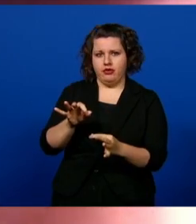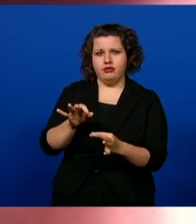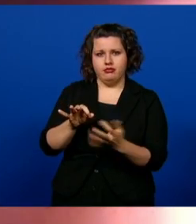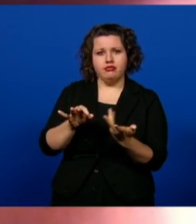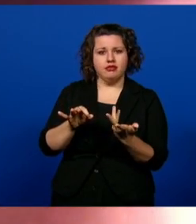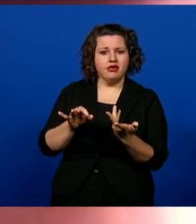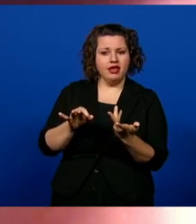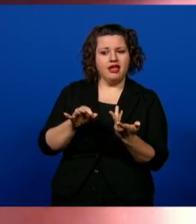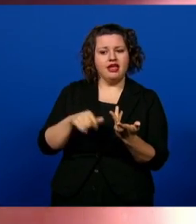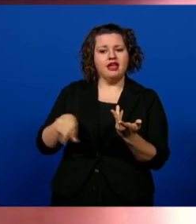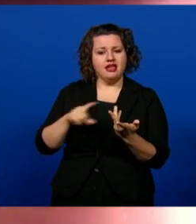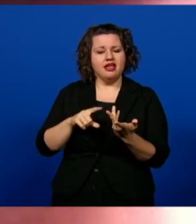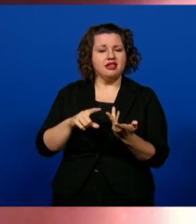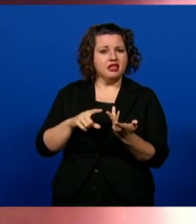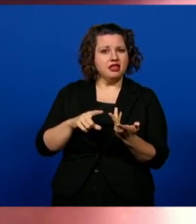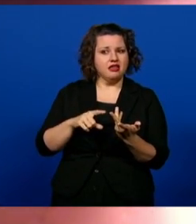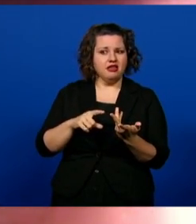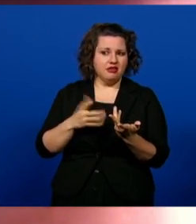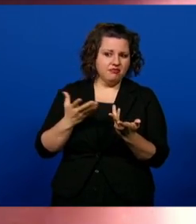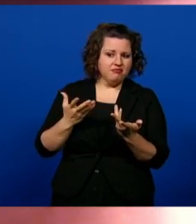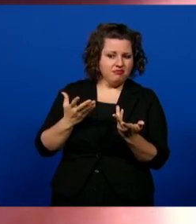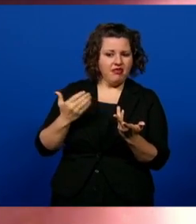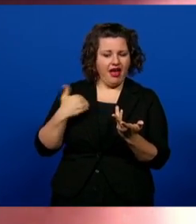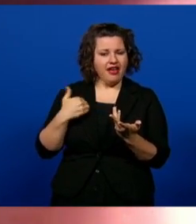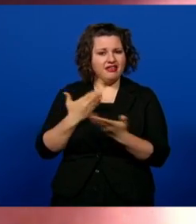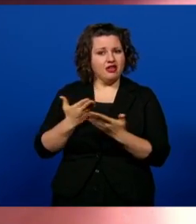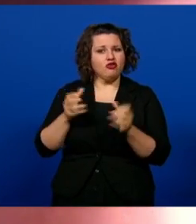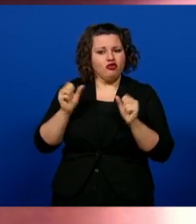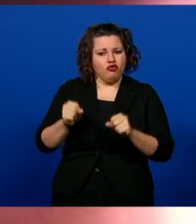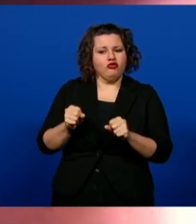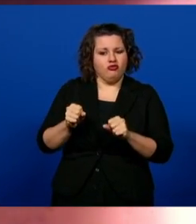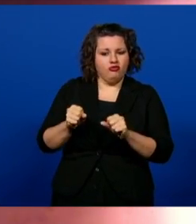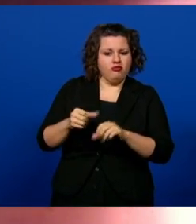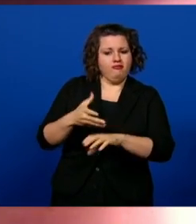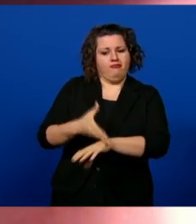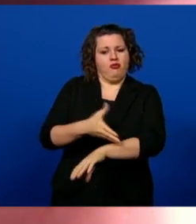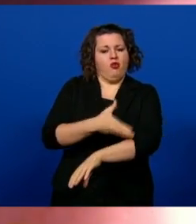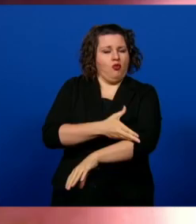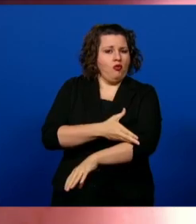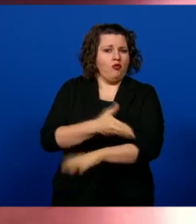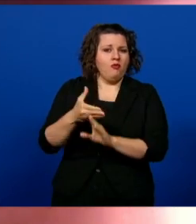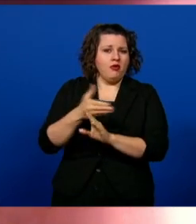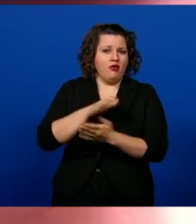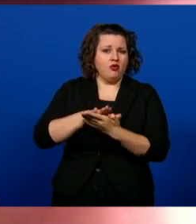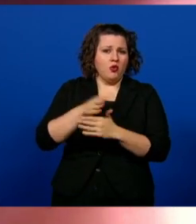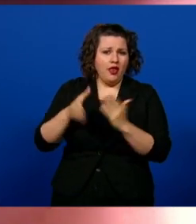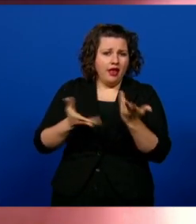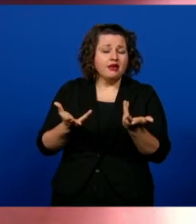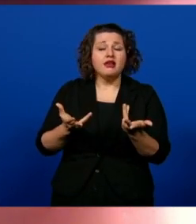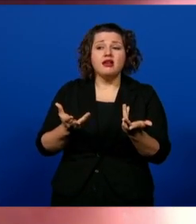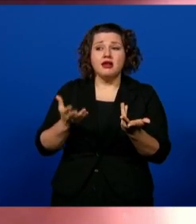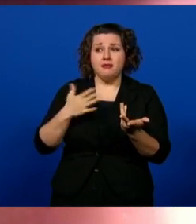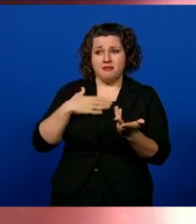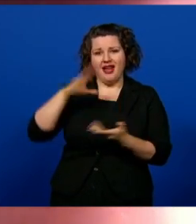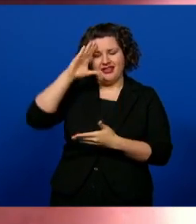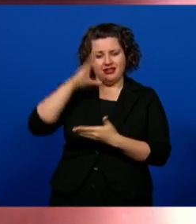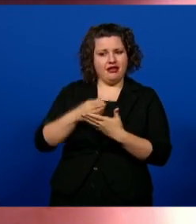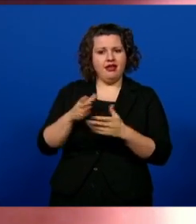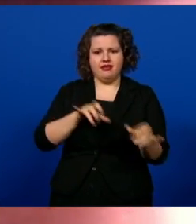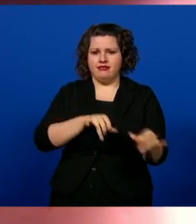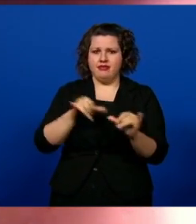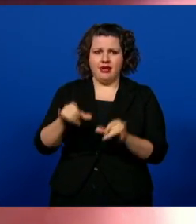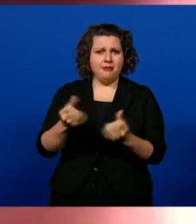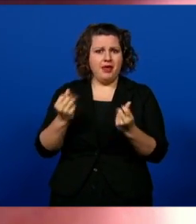possessed some aspects that could have used some refinement and improvement before the school year came to an end. I know my son is not alone in that